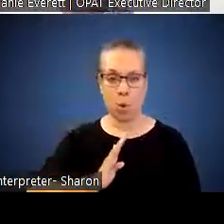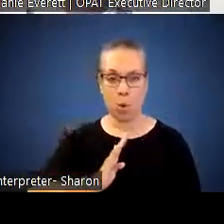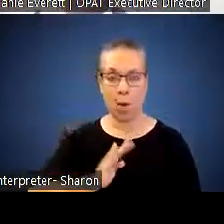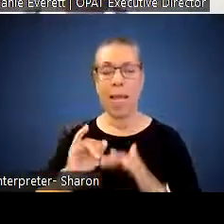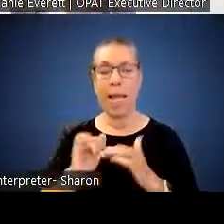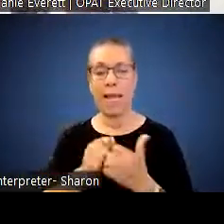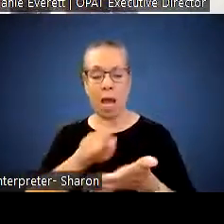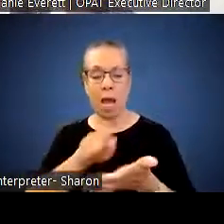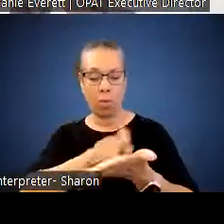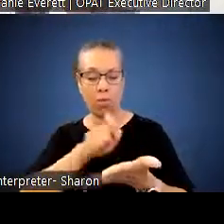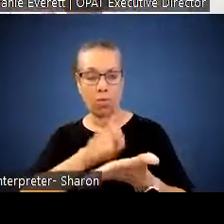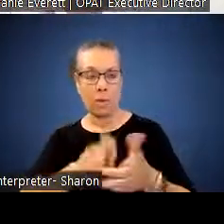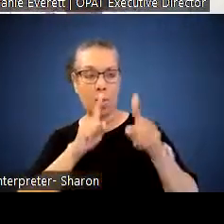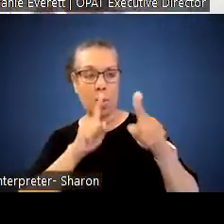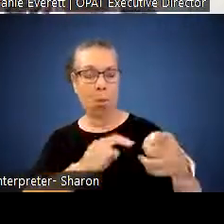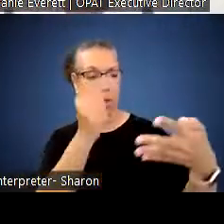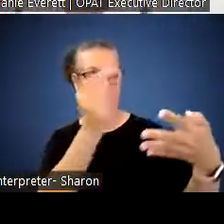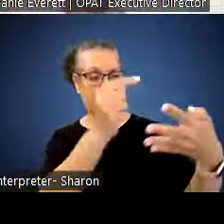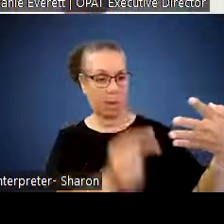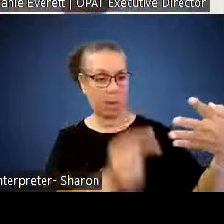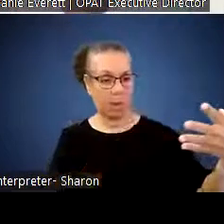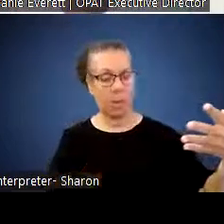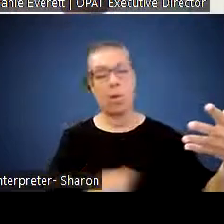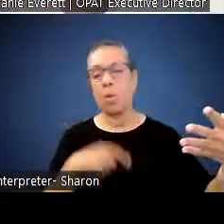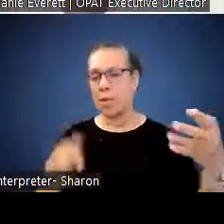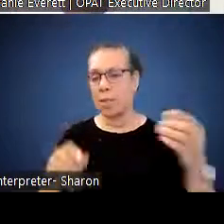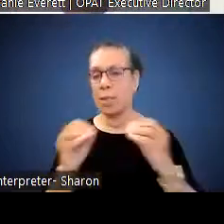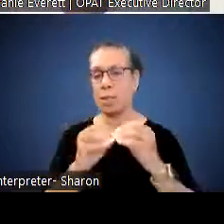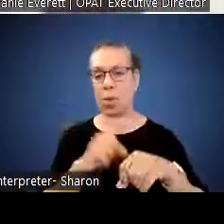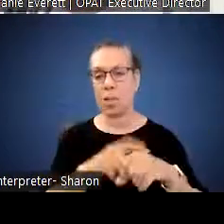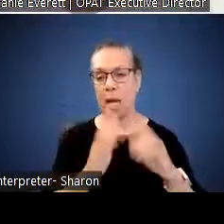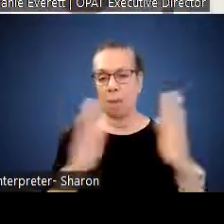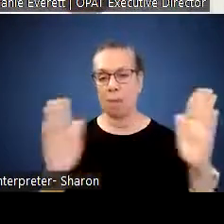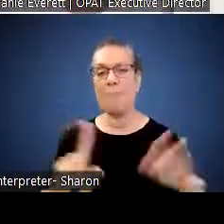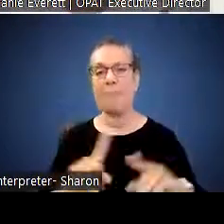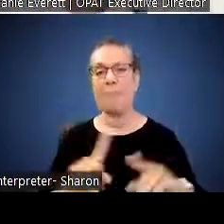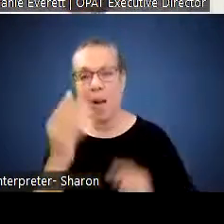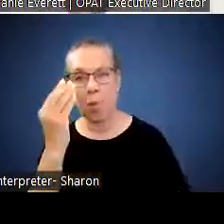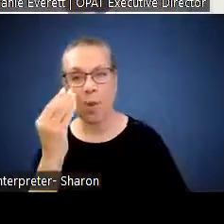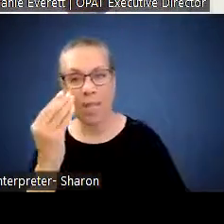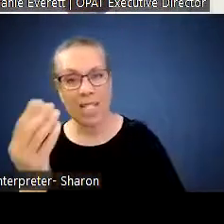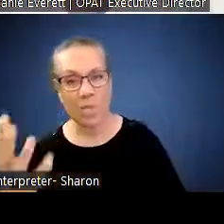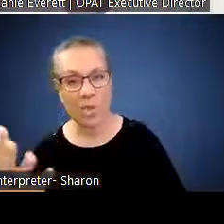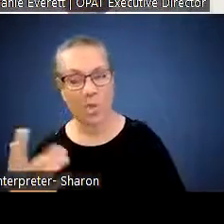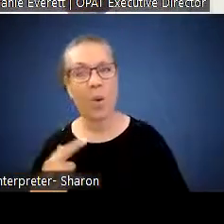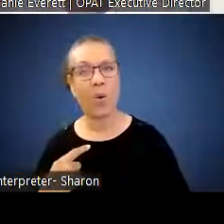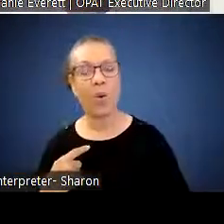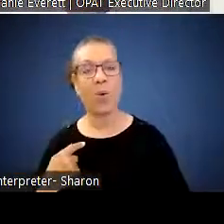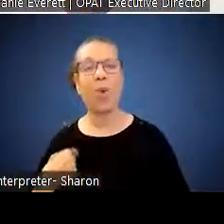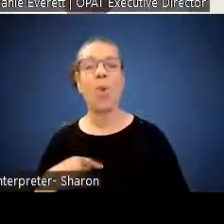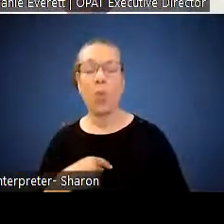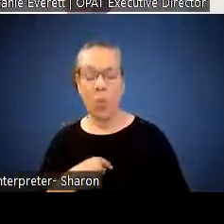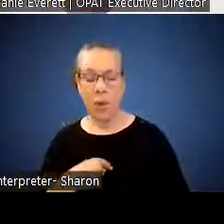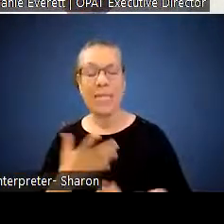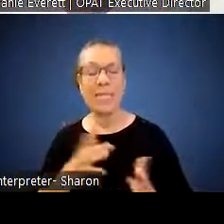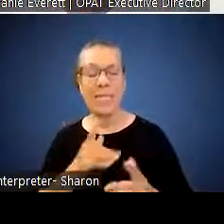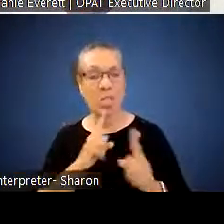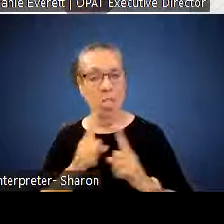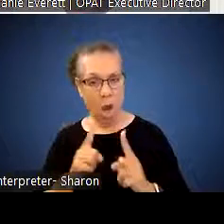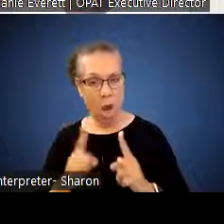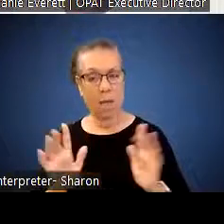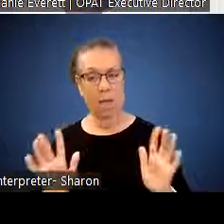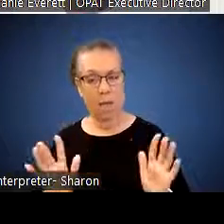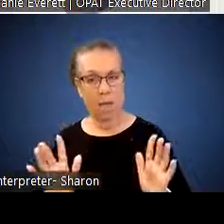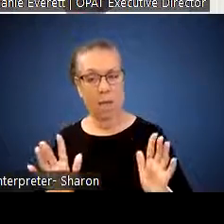written. But I did want to let you know that I did have a conversation. I think it was